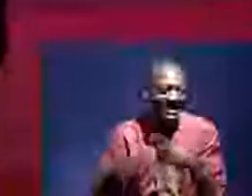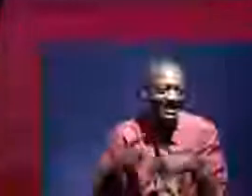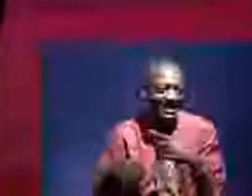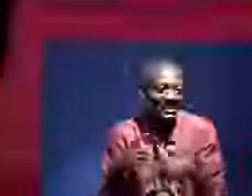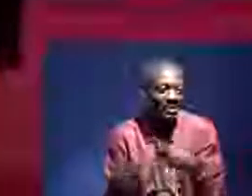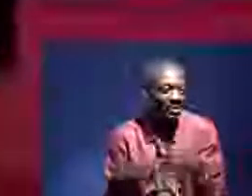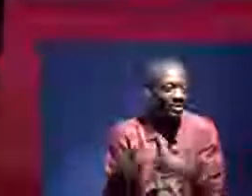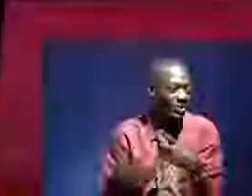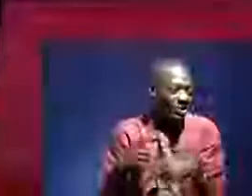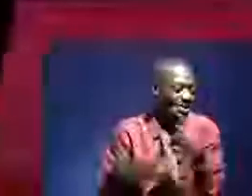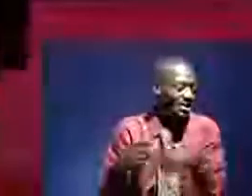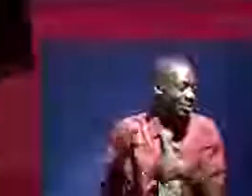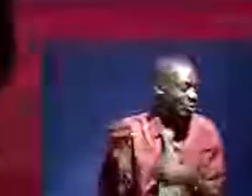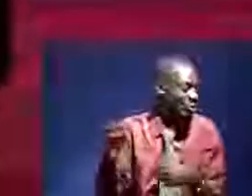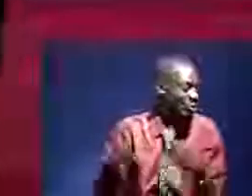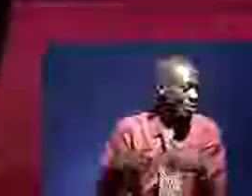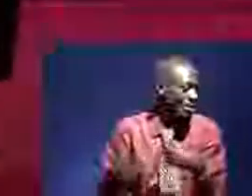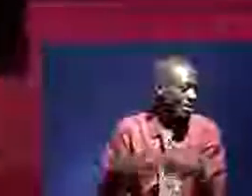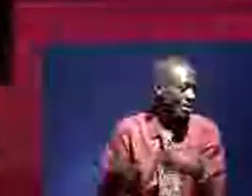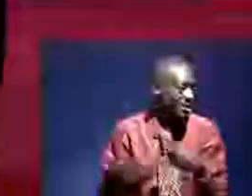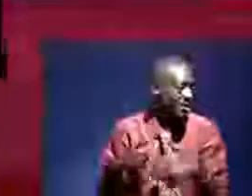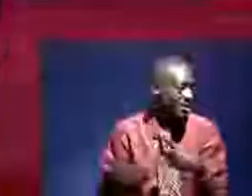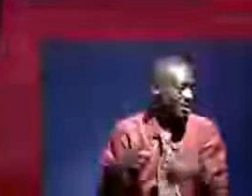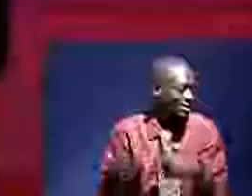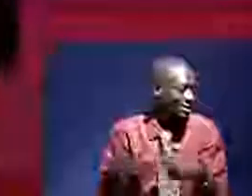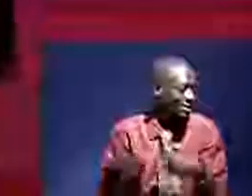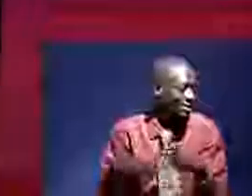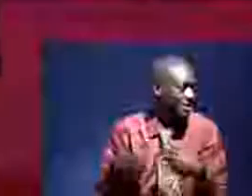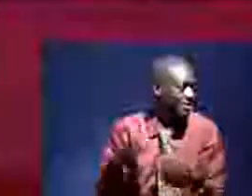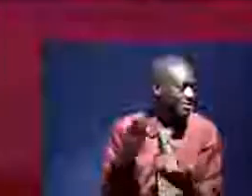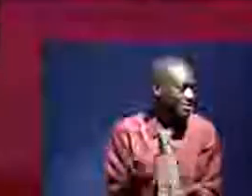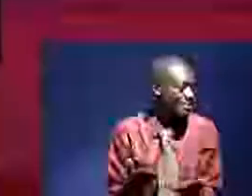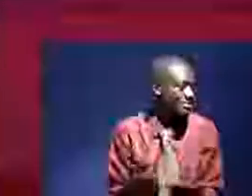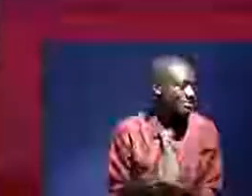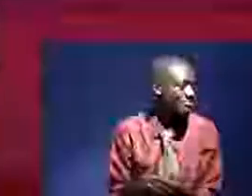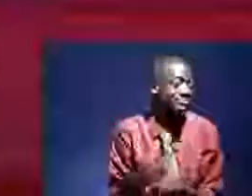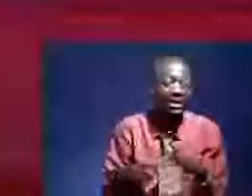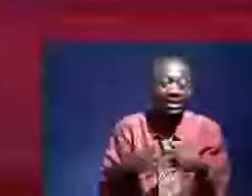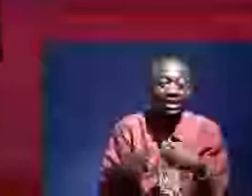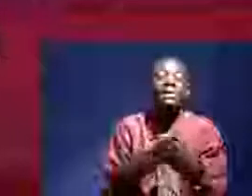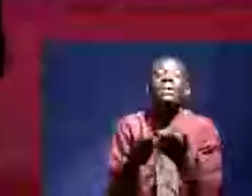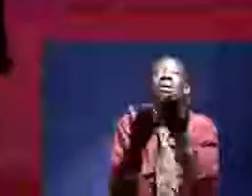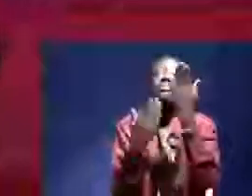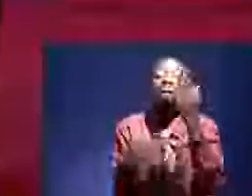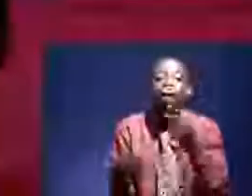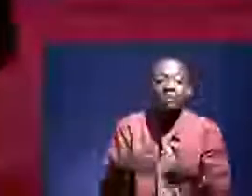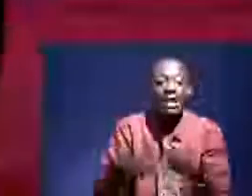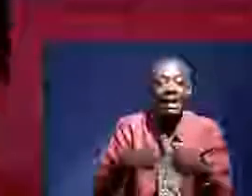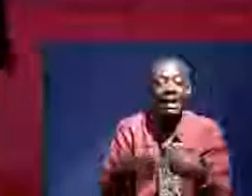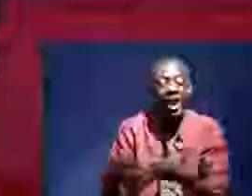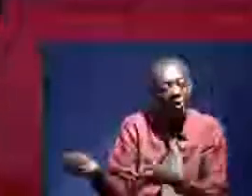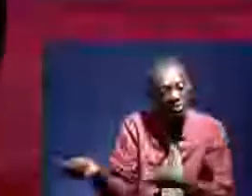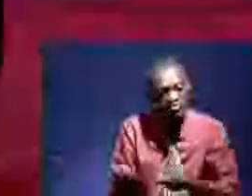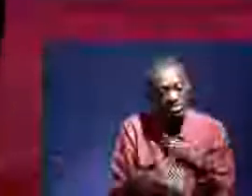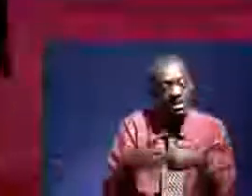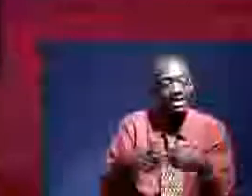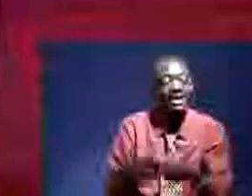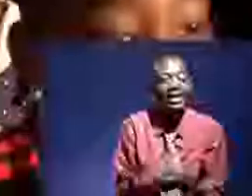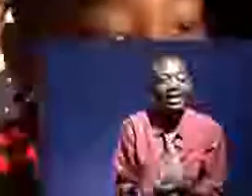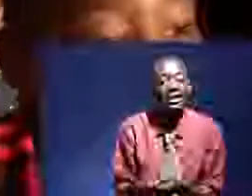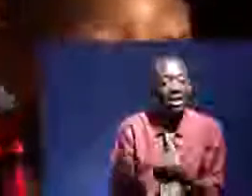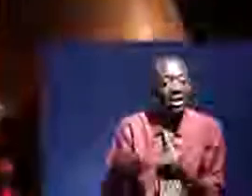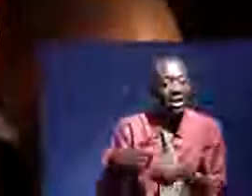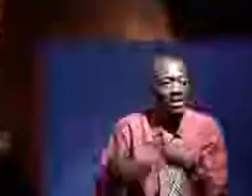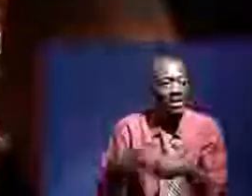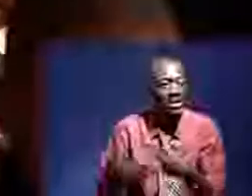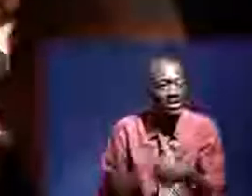down. Endelea kidogo. Take that deep breath. Kidogo kidogo sasa. Breathe in through the nose. Unavuta hewa kwa pua. Out through the mouth. Unatoa kwa